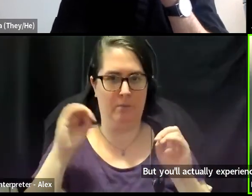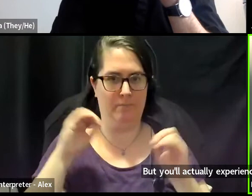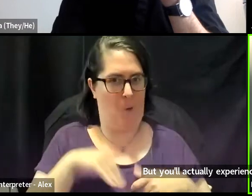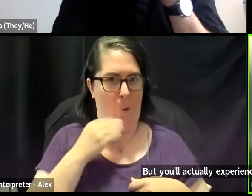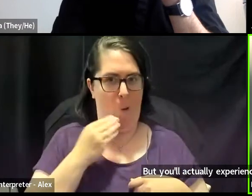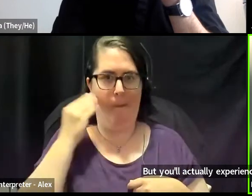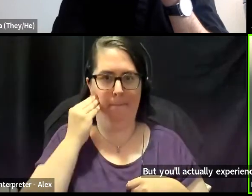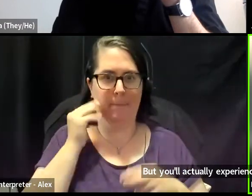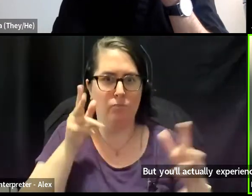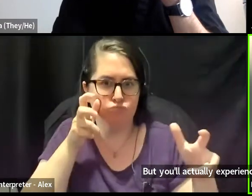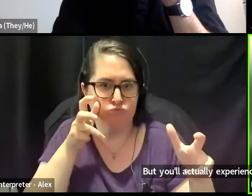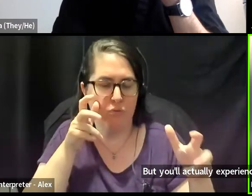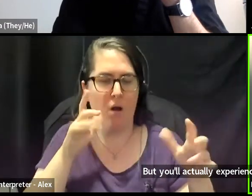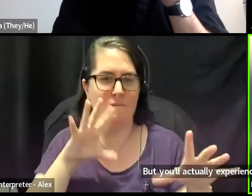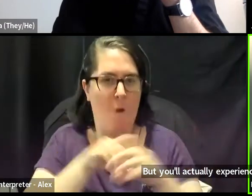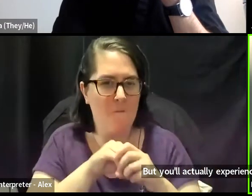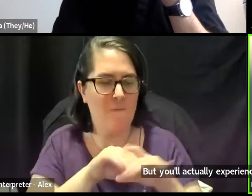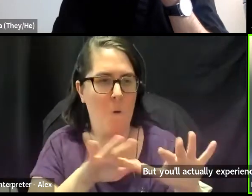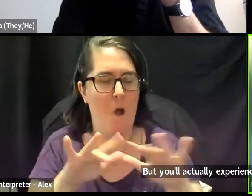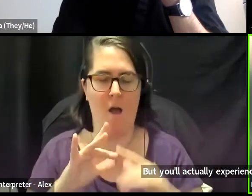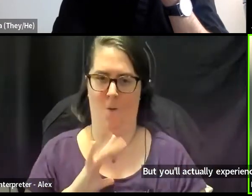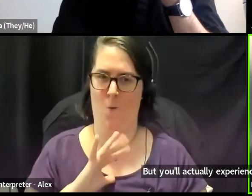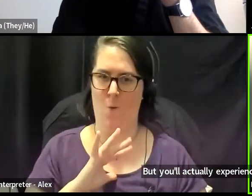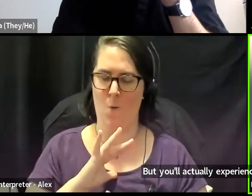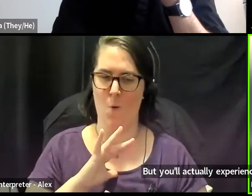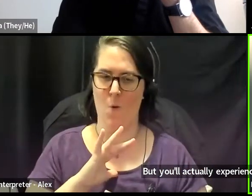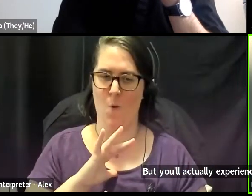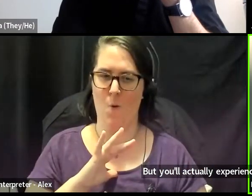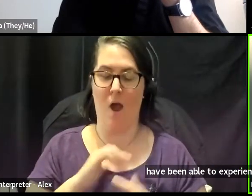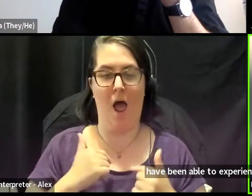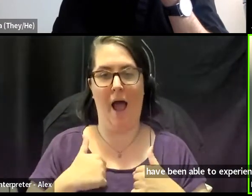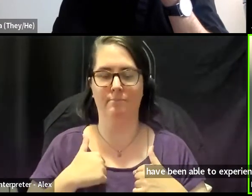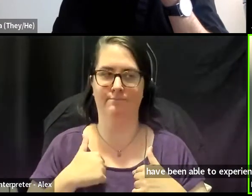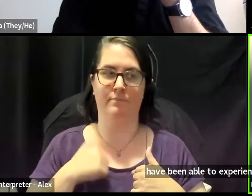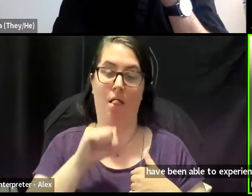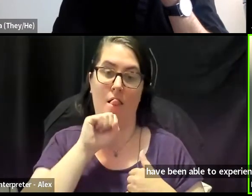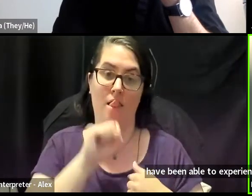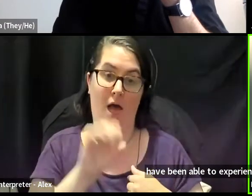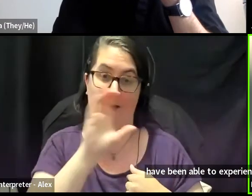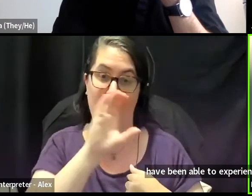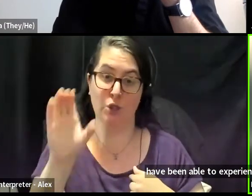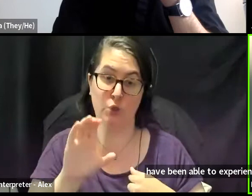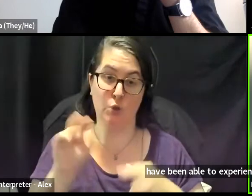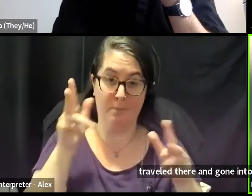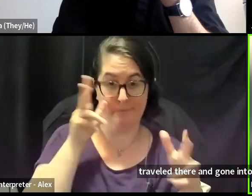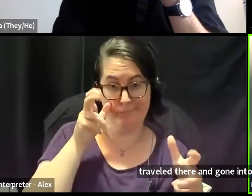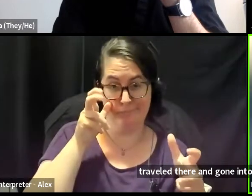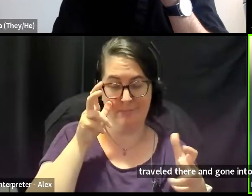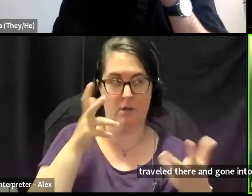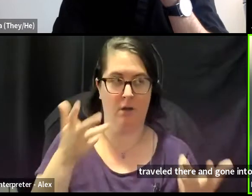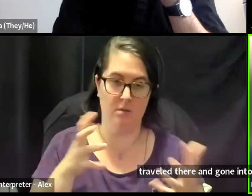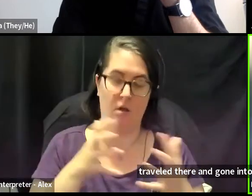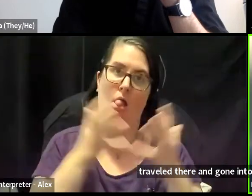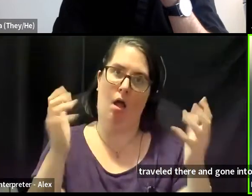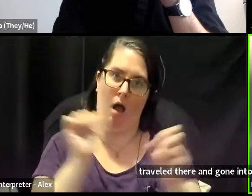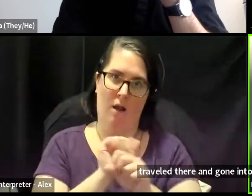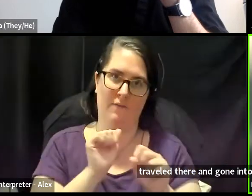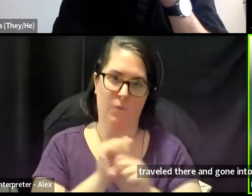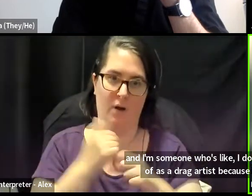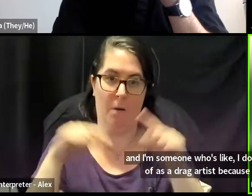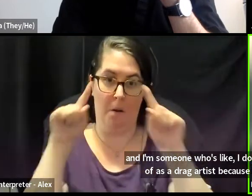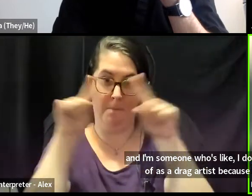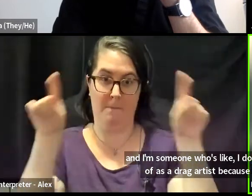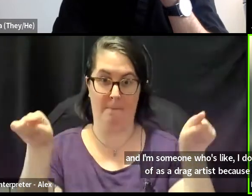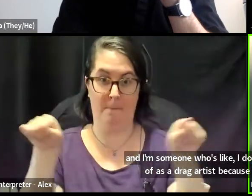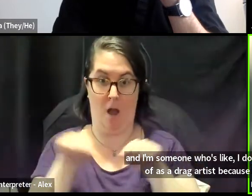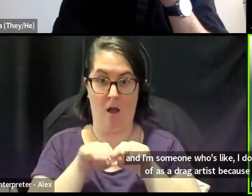show or whatever. And I'm someone who's like, I don't love Zoom shows in terms of as a drag artist, because it's so much work to be in a box for,